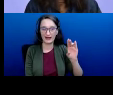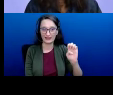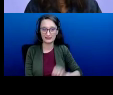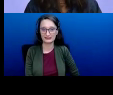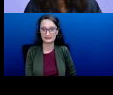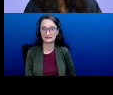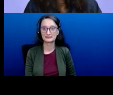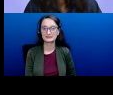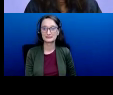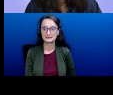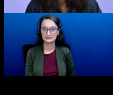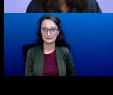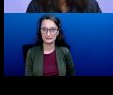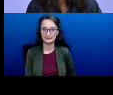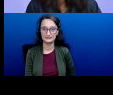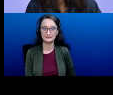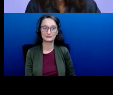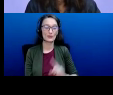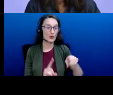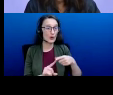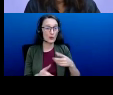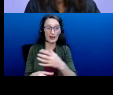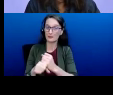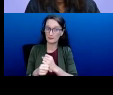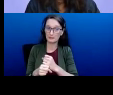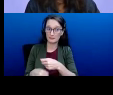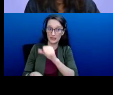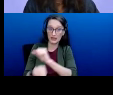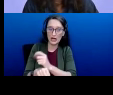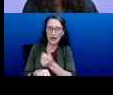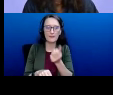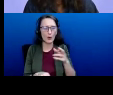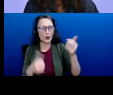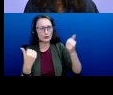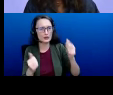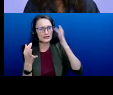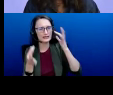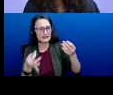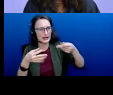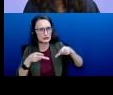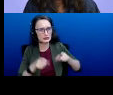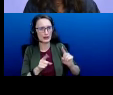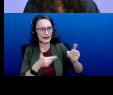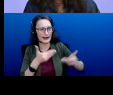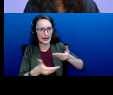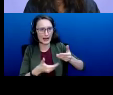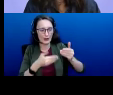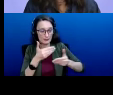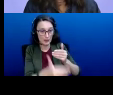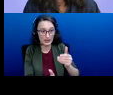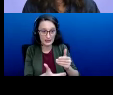So once you have the job or trying to decide during the hiring process, there's a great disability